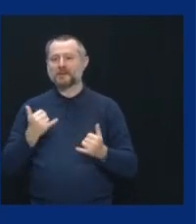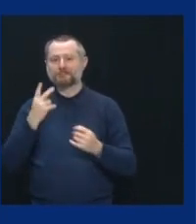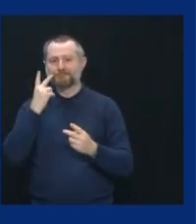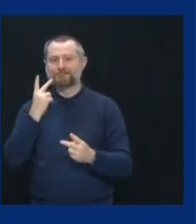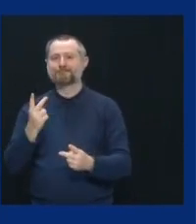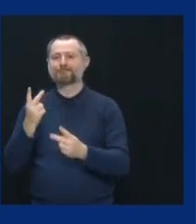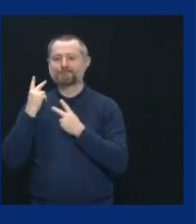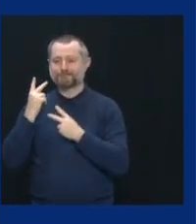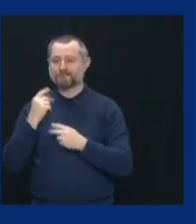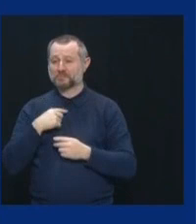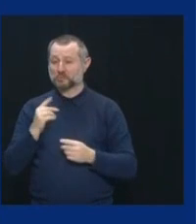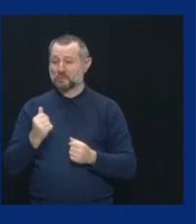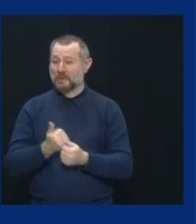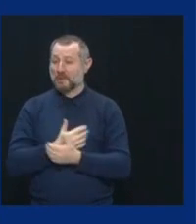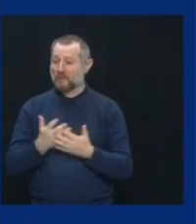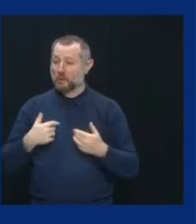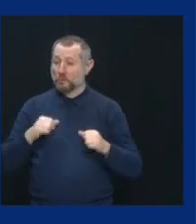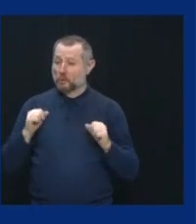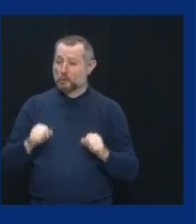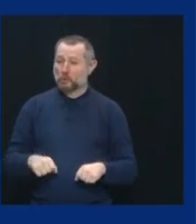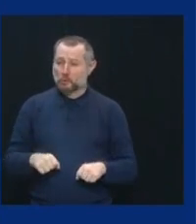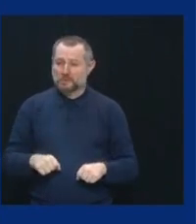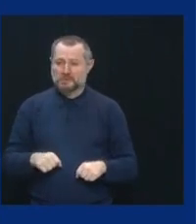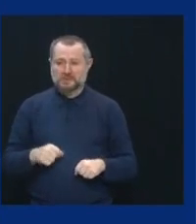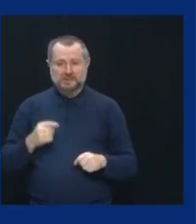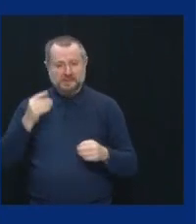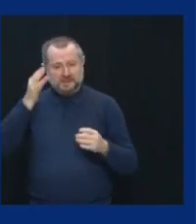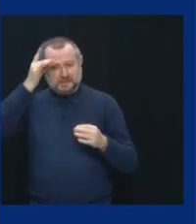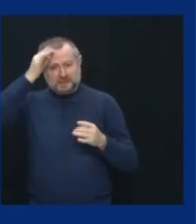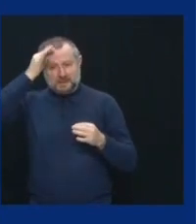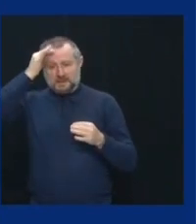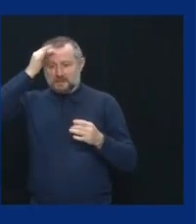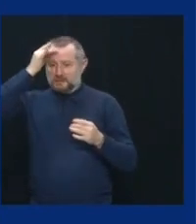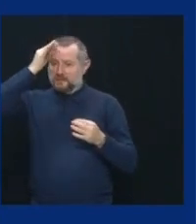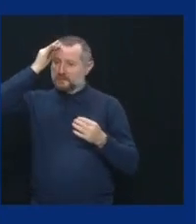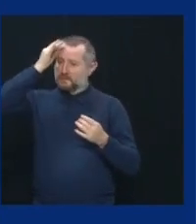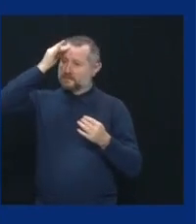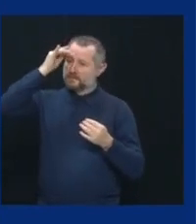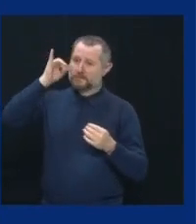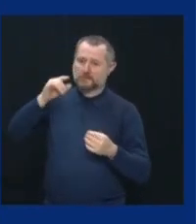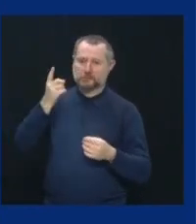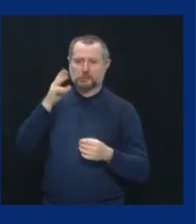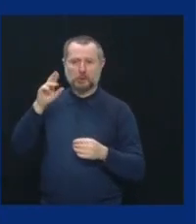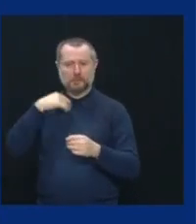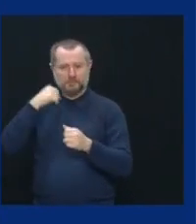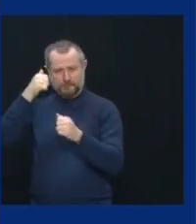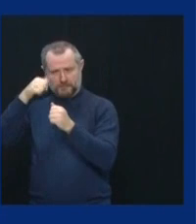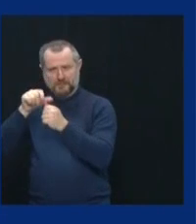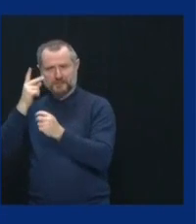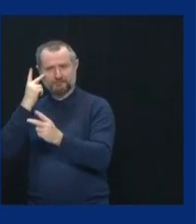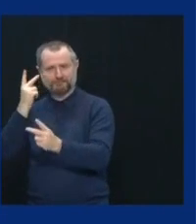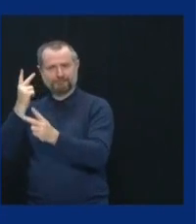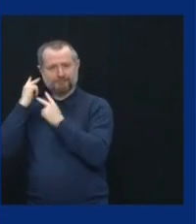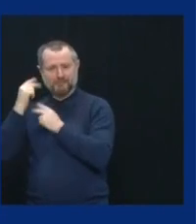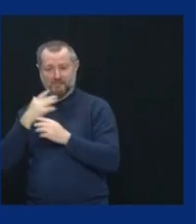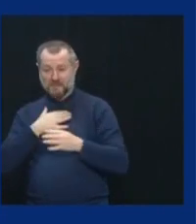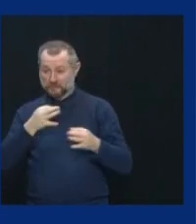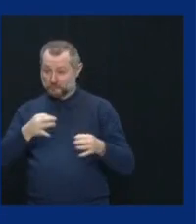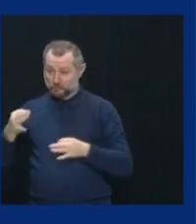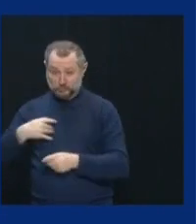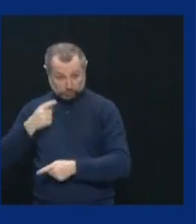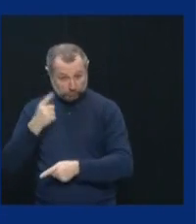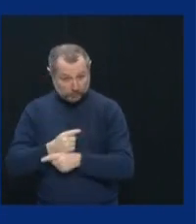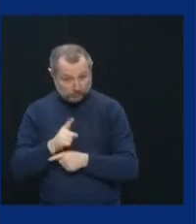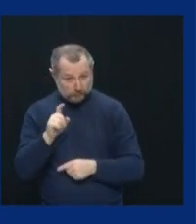everything that I could. And I replay the conversations with the doctors in my mind. Did I make all the right decisions? Should I push them to